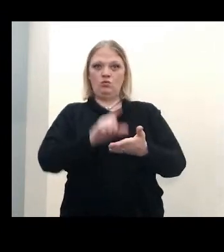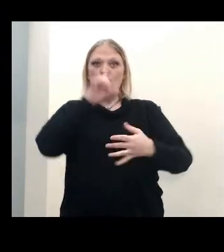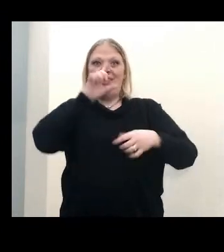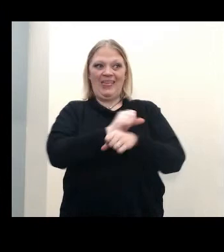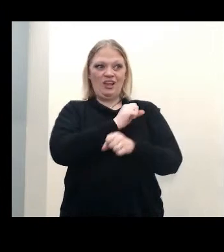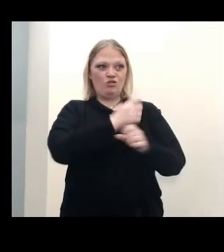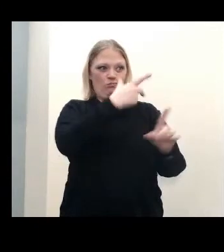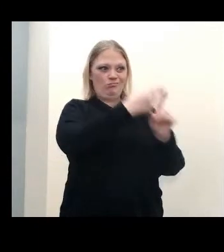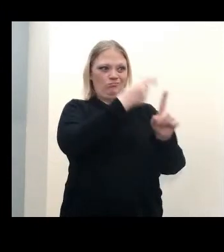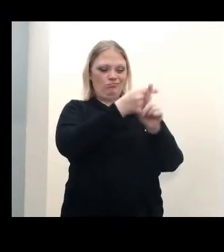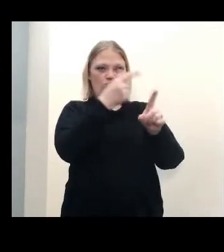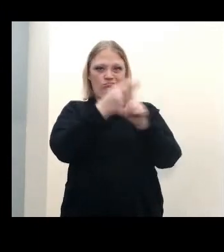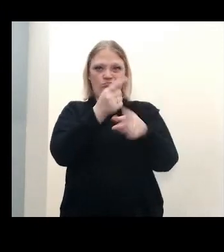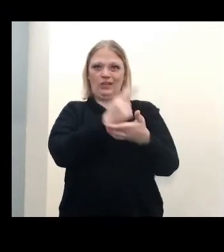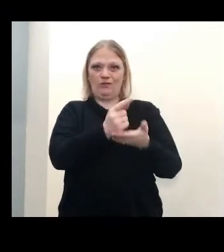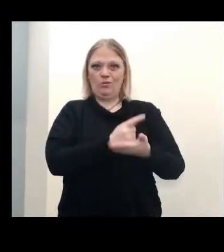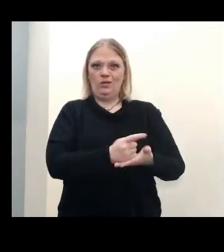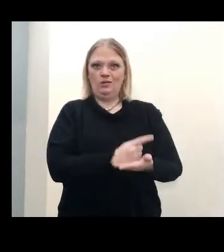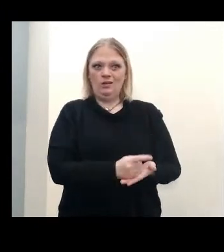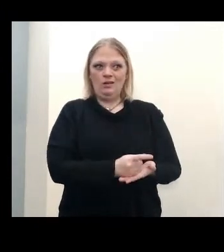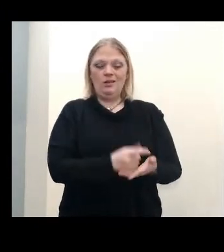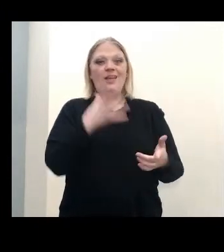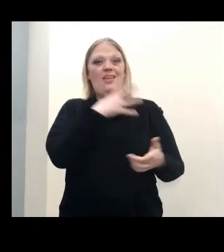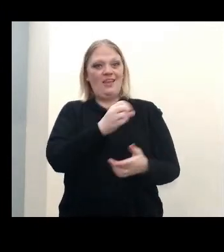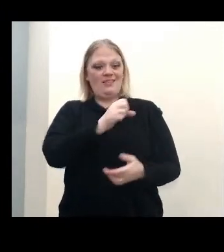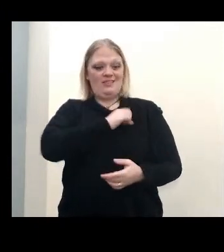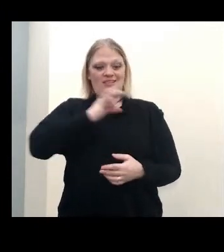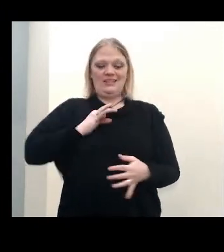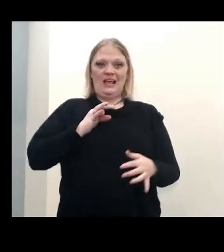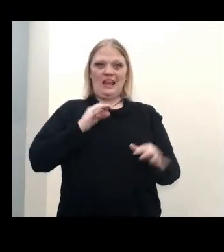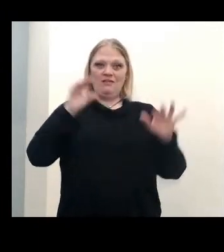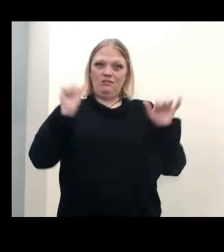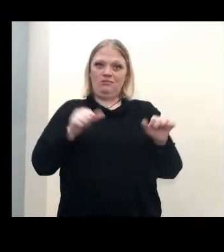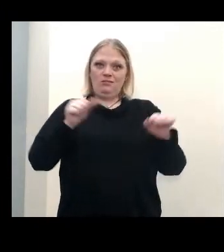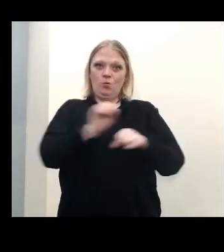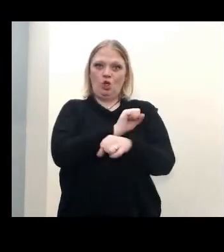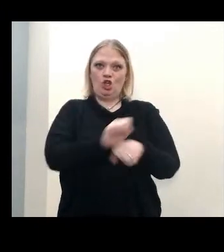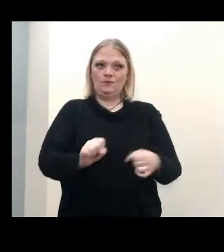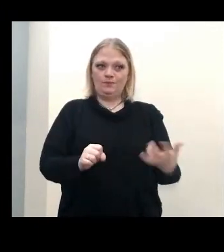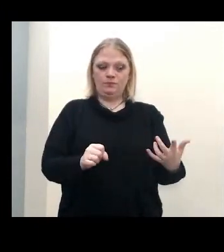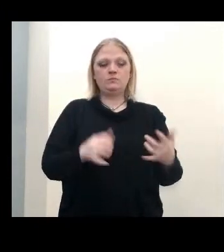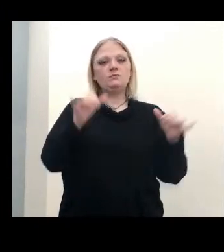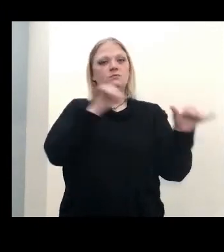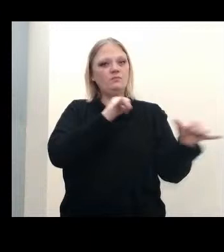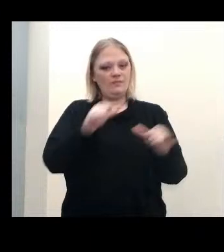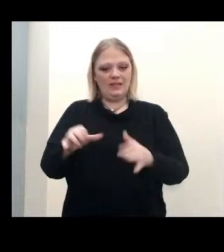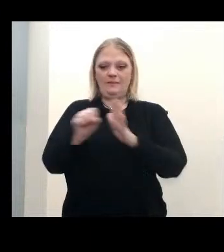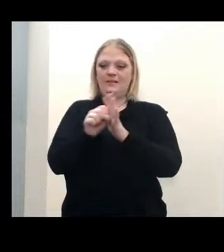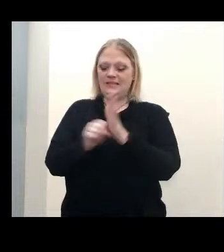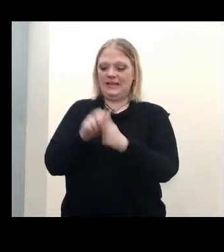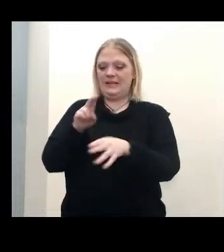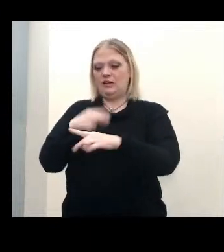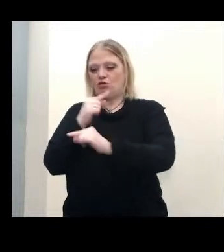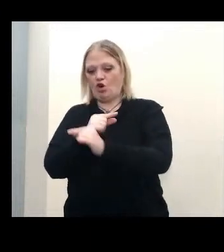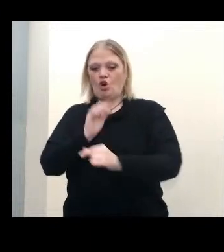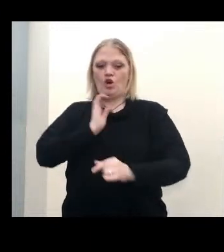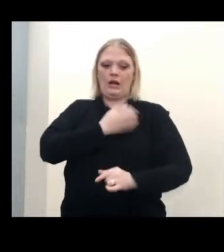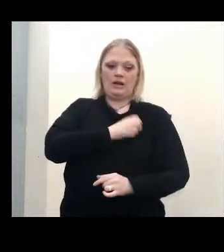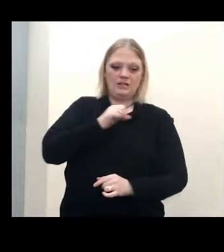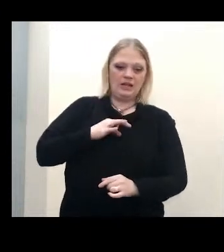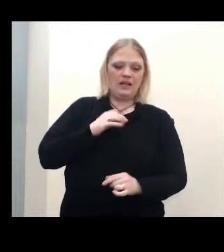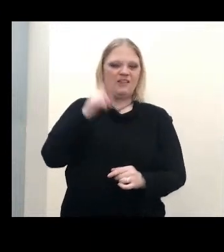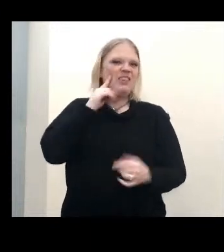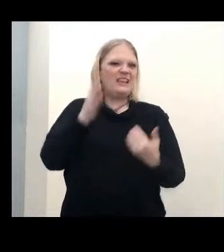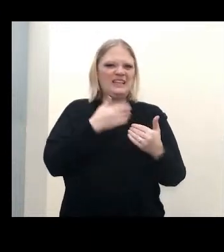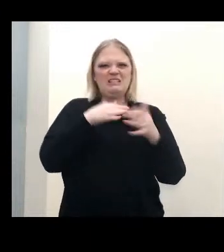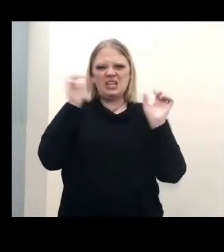that in a weekly basis and the staff capable of doing it. I think working with the state, the National Guard, and our own county staff, I think we easily